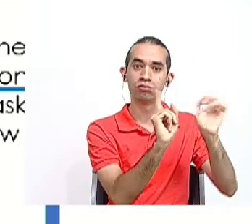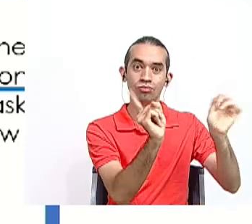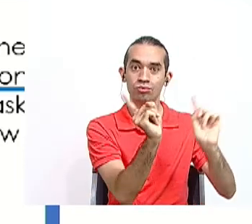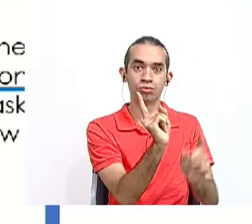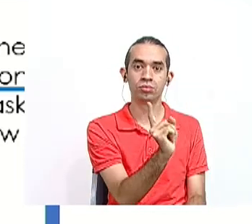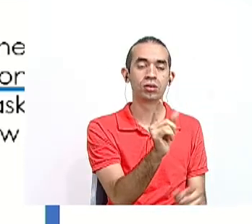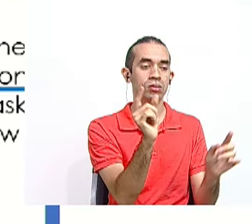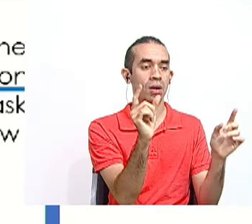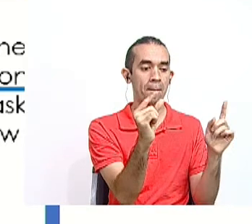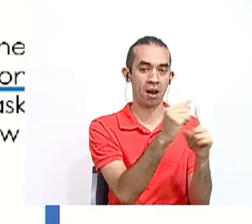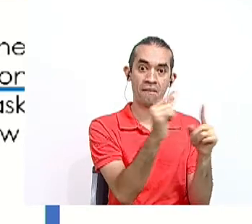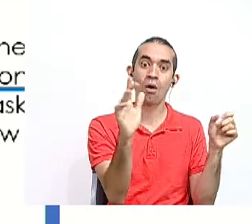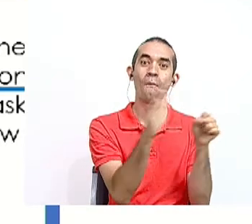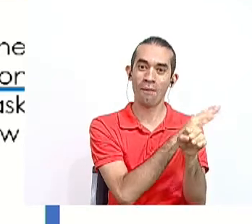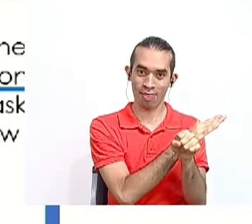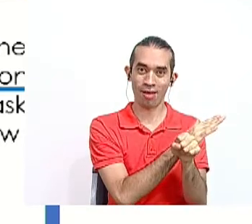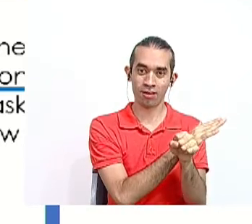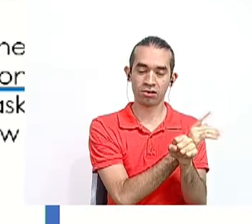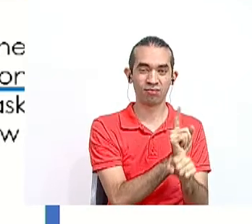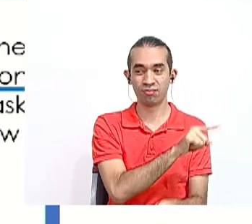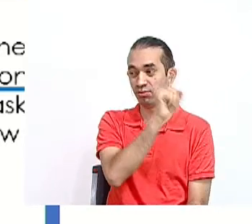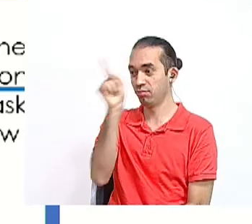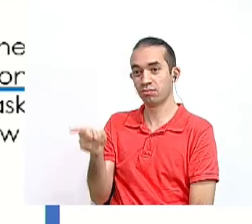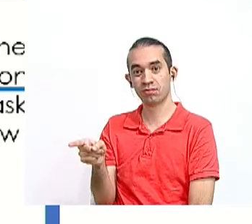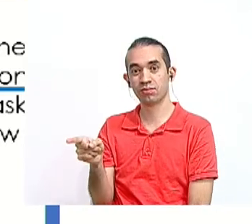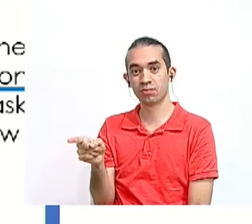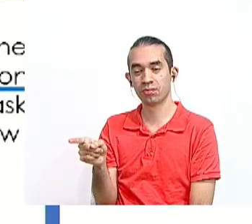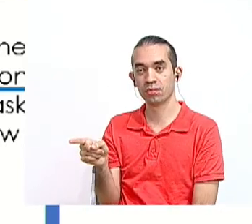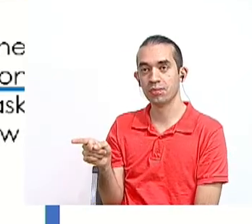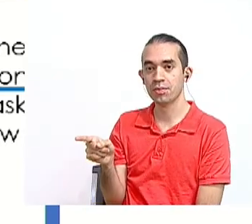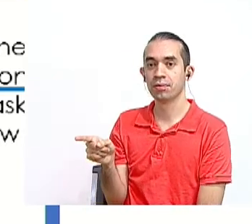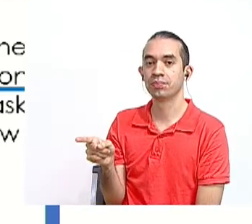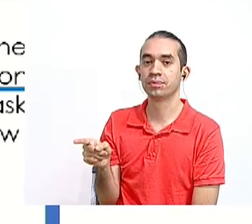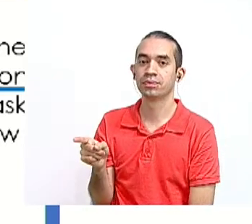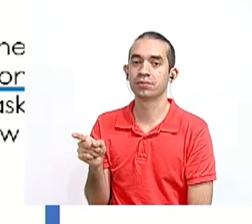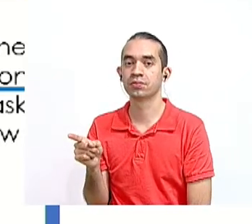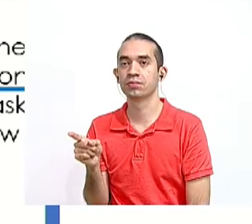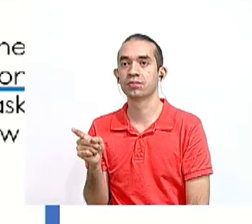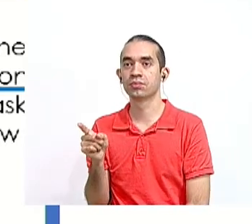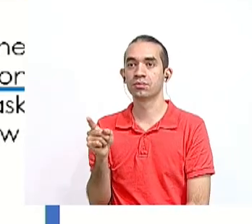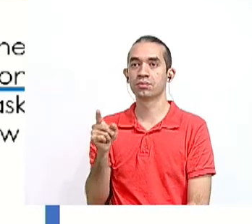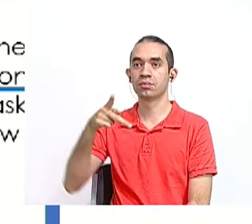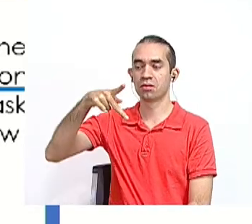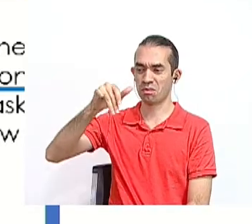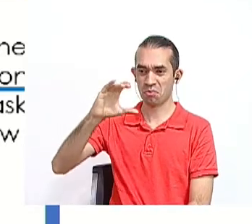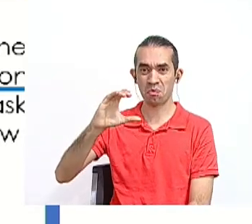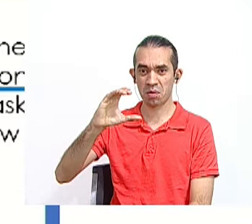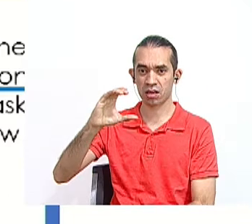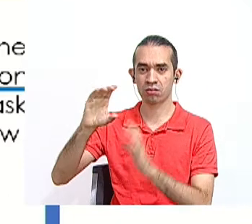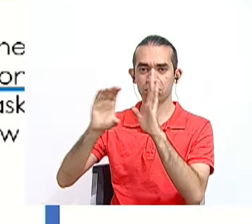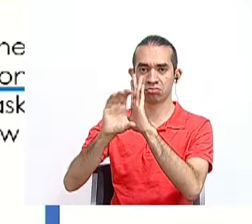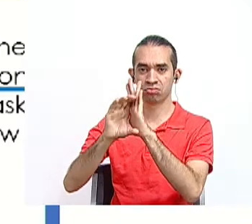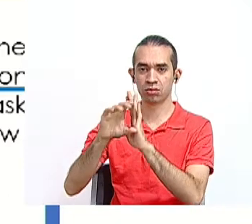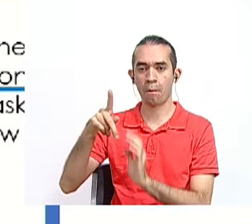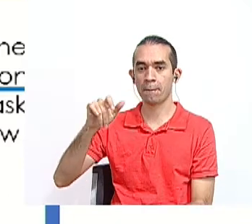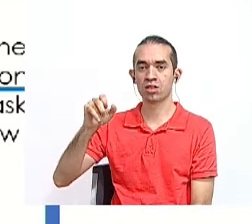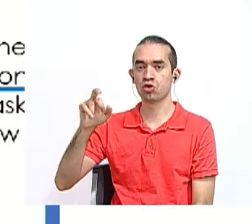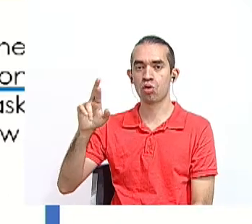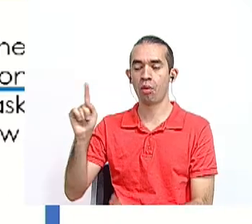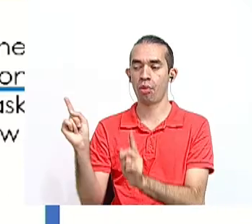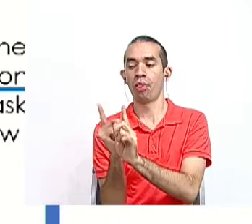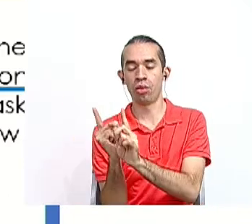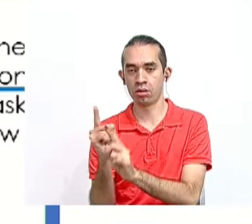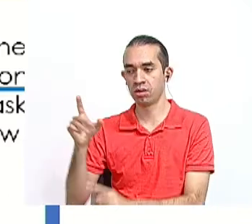using acronyms. You see that on the other email, it says pic for picture and FB for Facebook. That